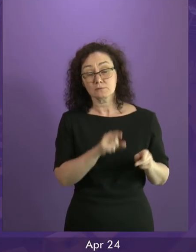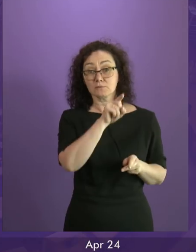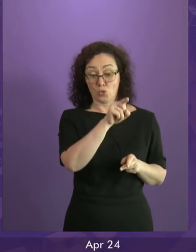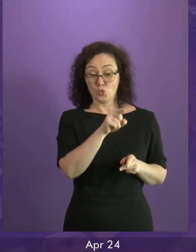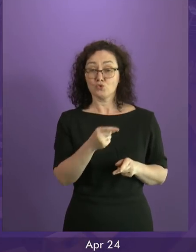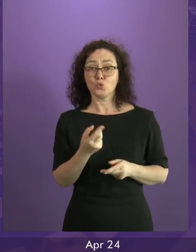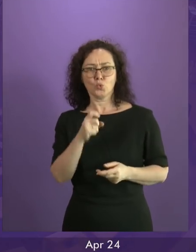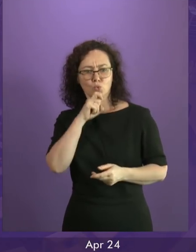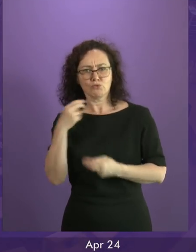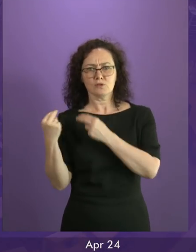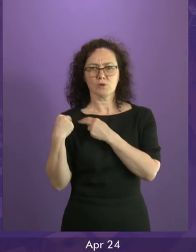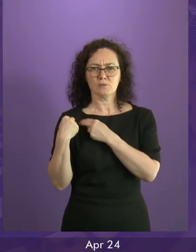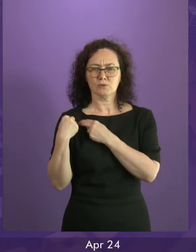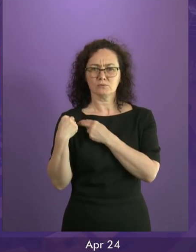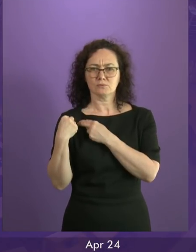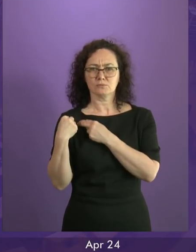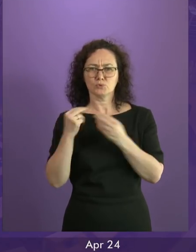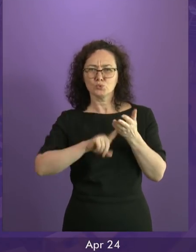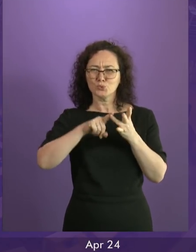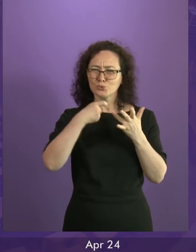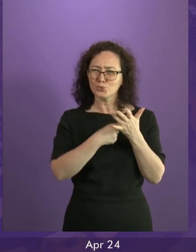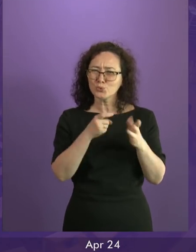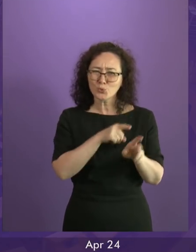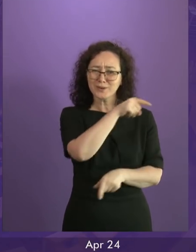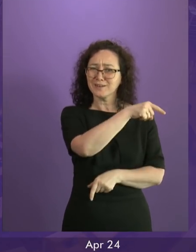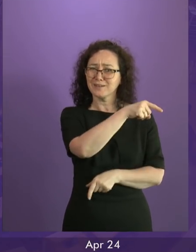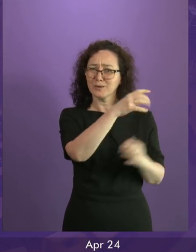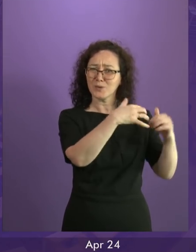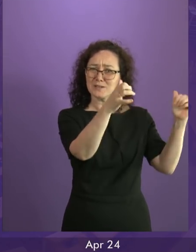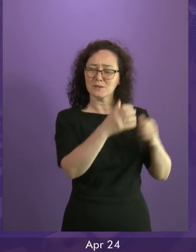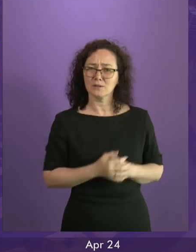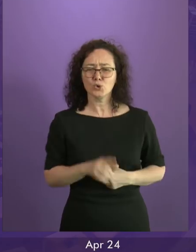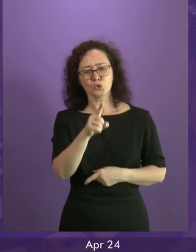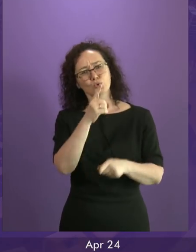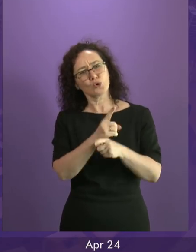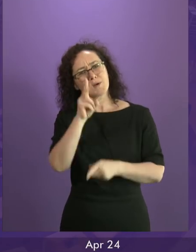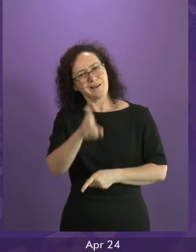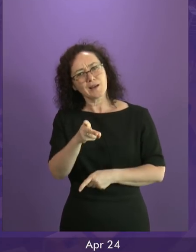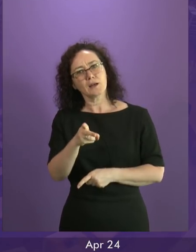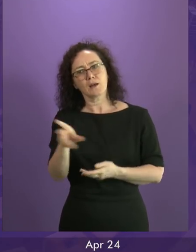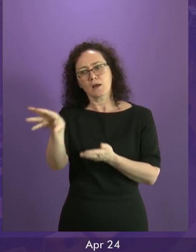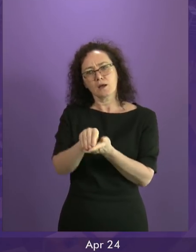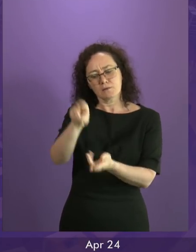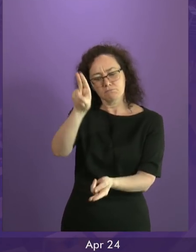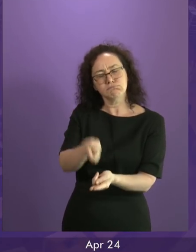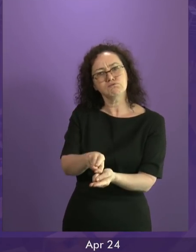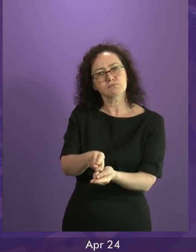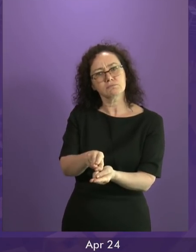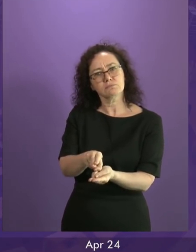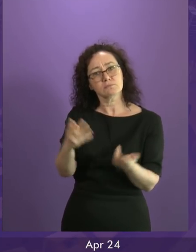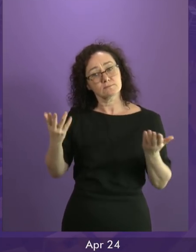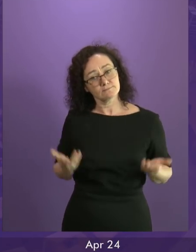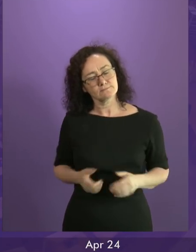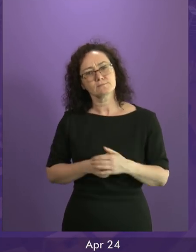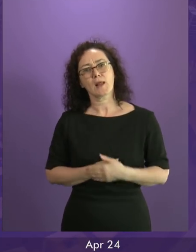vote for. That's one reason for independence. He talks about people on low pay. Of course, employment law remains